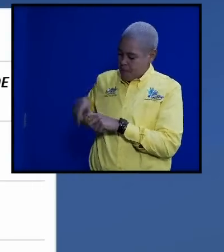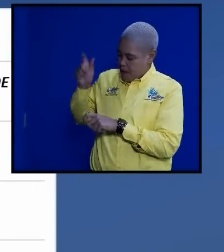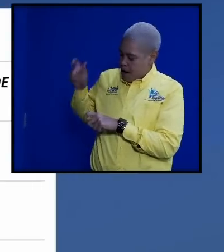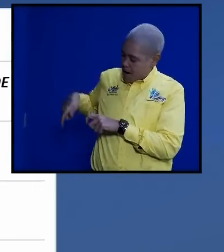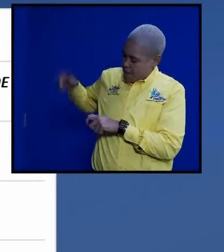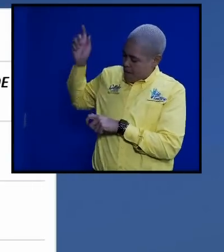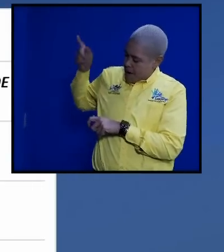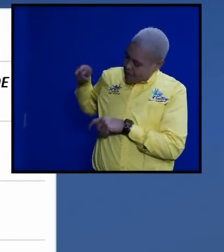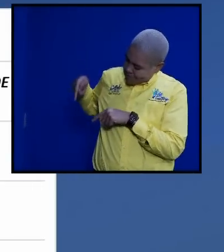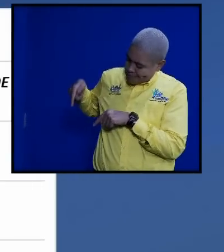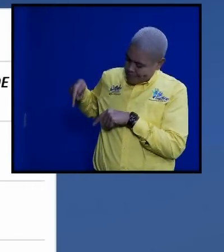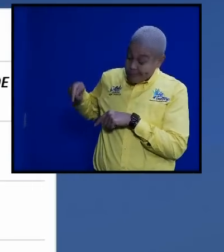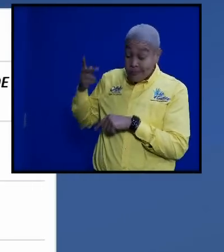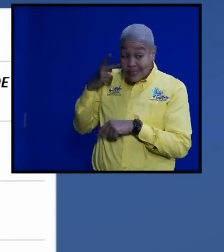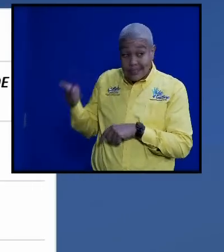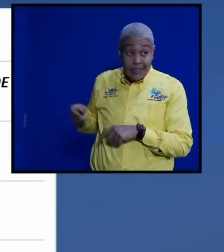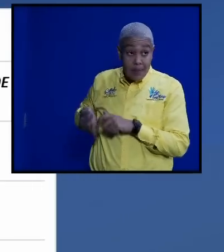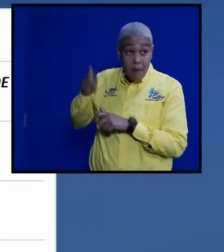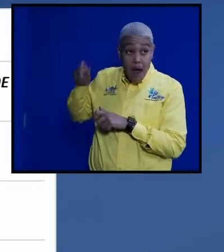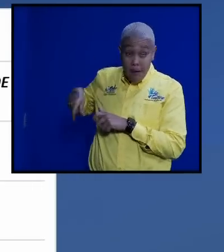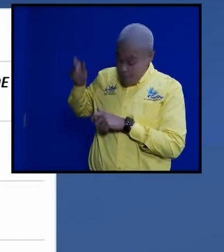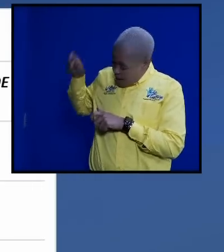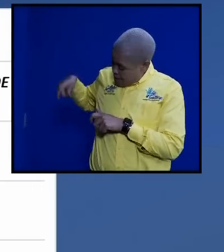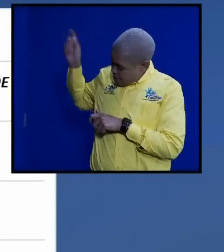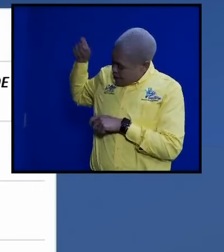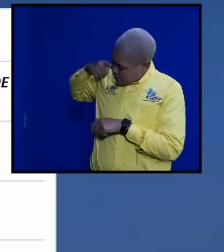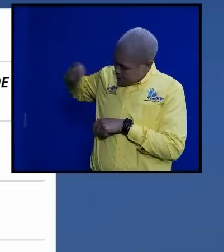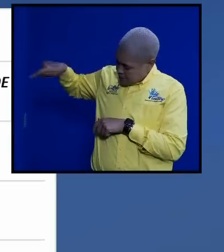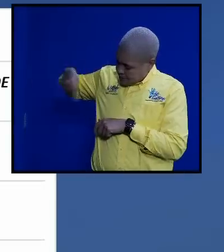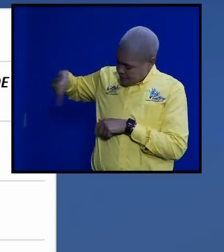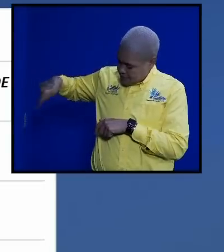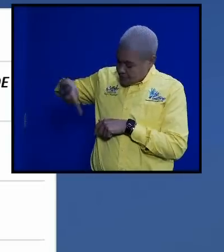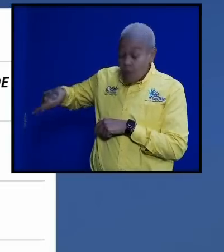bar graph, a stacked bar graph